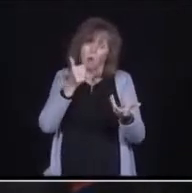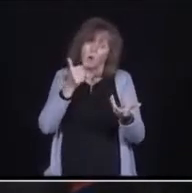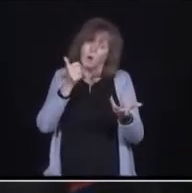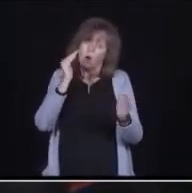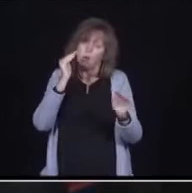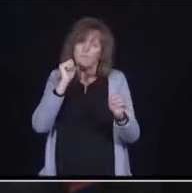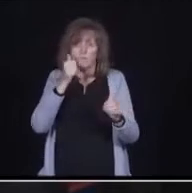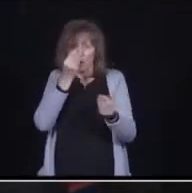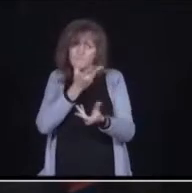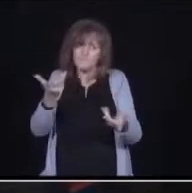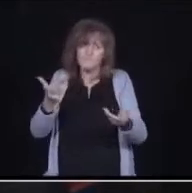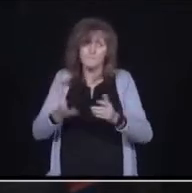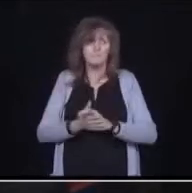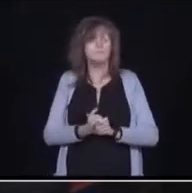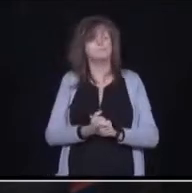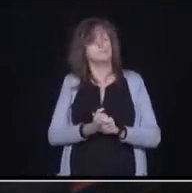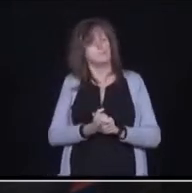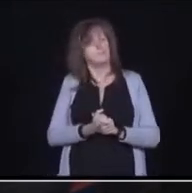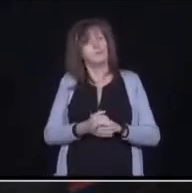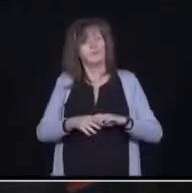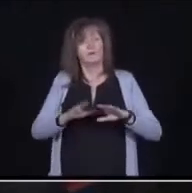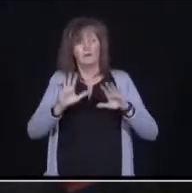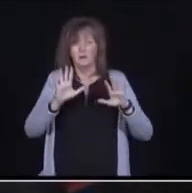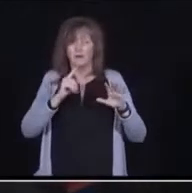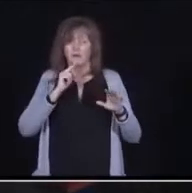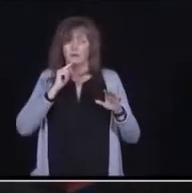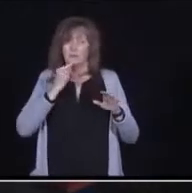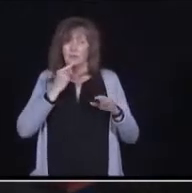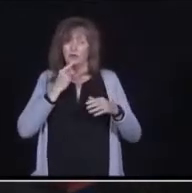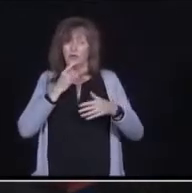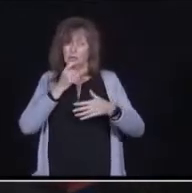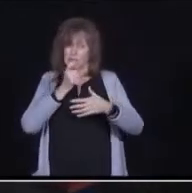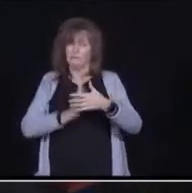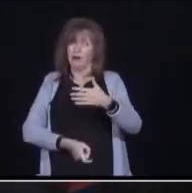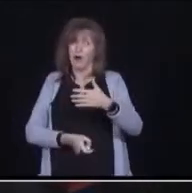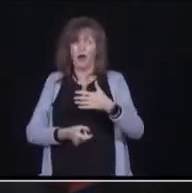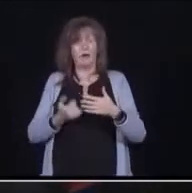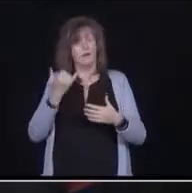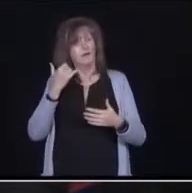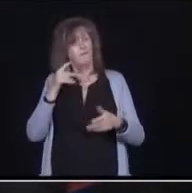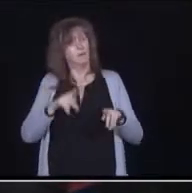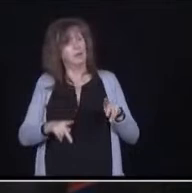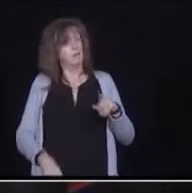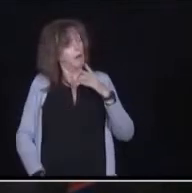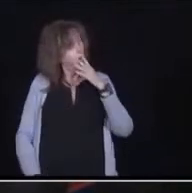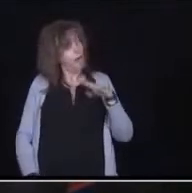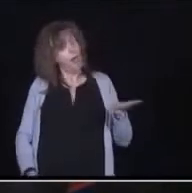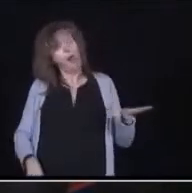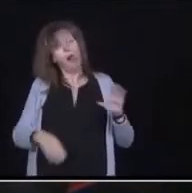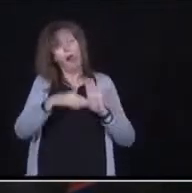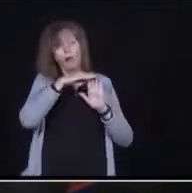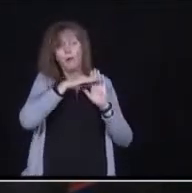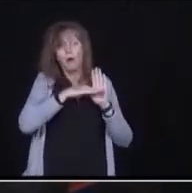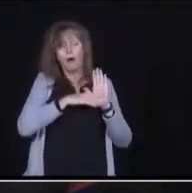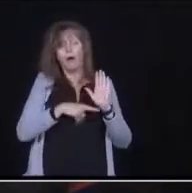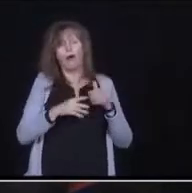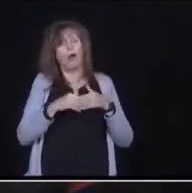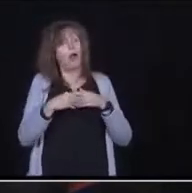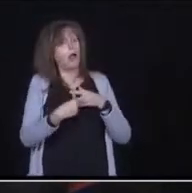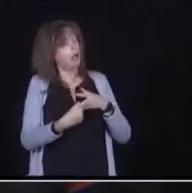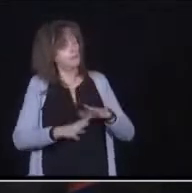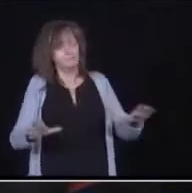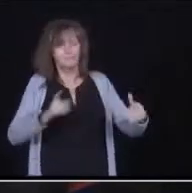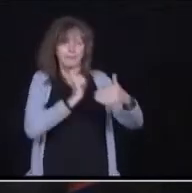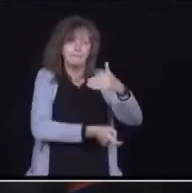there's going to be some severe fines for people want to ignore the regulations and the guidelines. So it's going to be severe. They're going to be